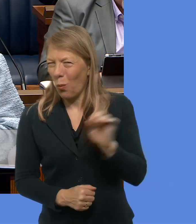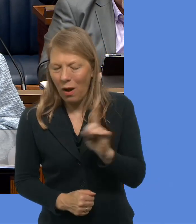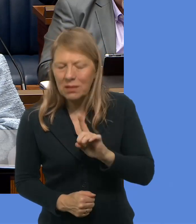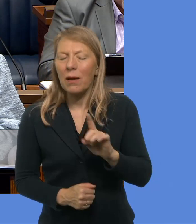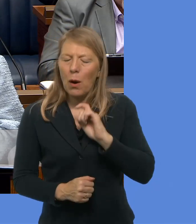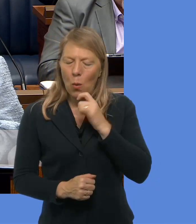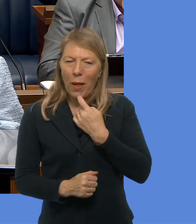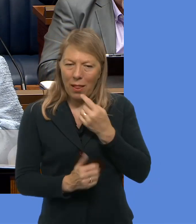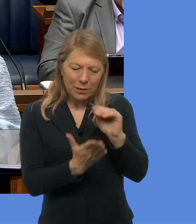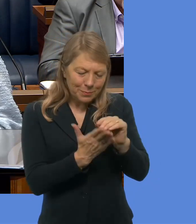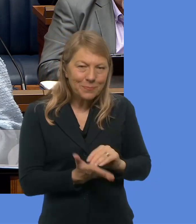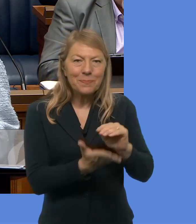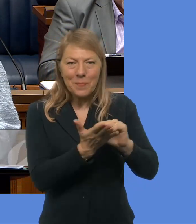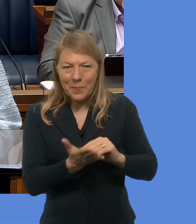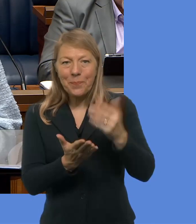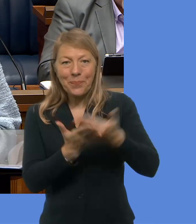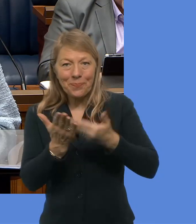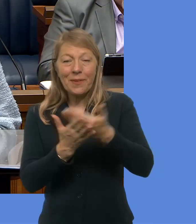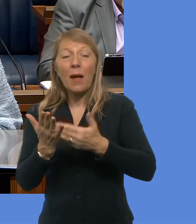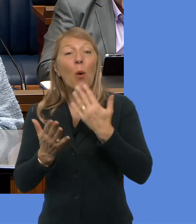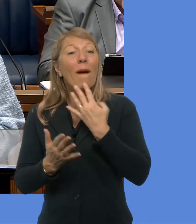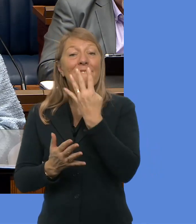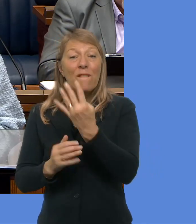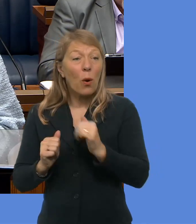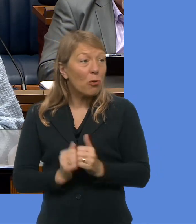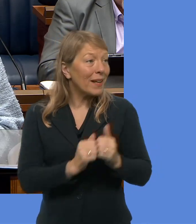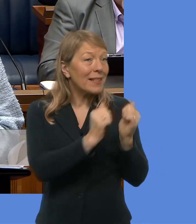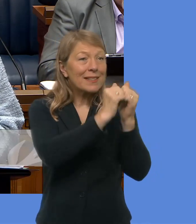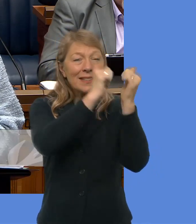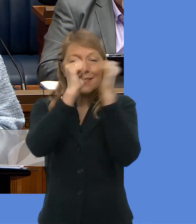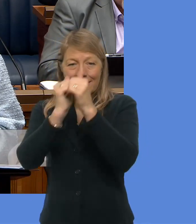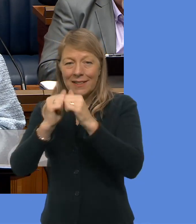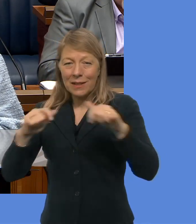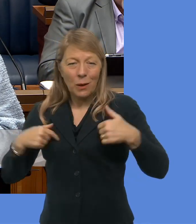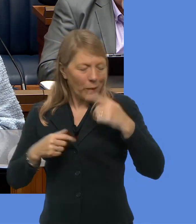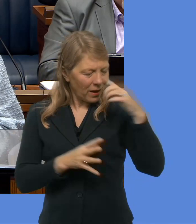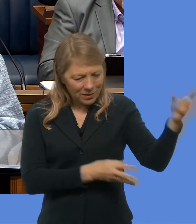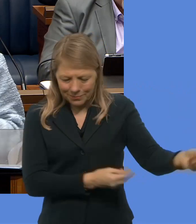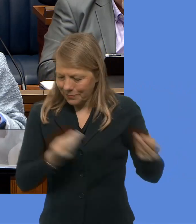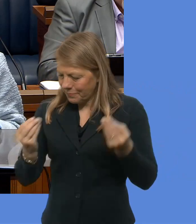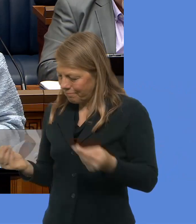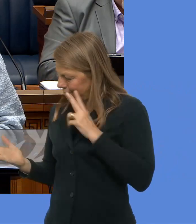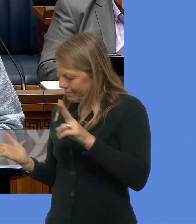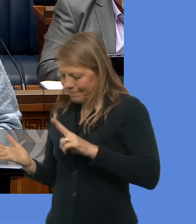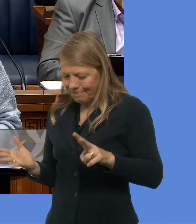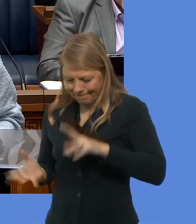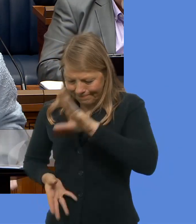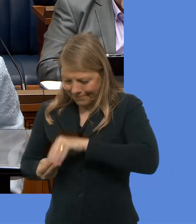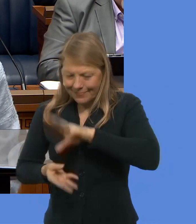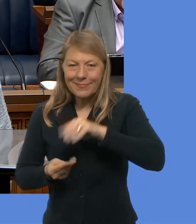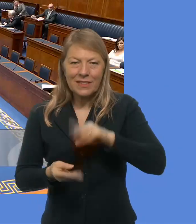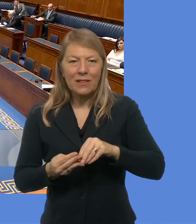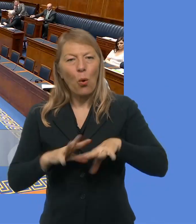4 deals has completed this stage, we will be in a better position to understand the extent of the combined benefits of the overall investment.